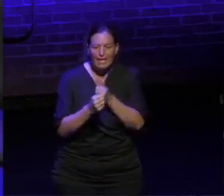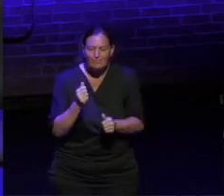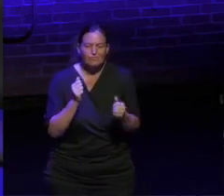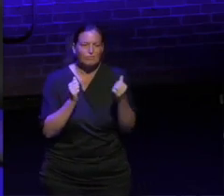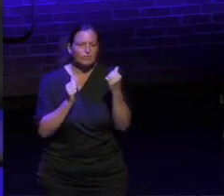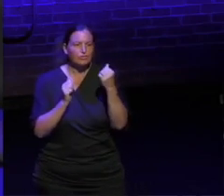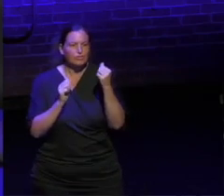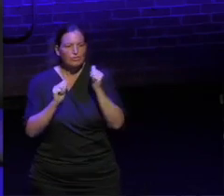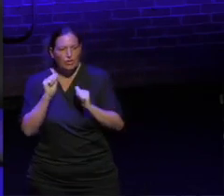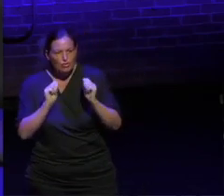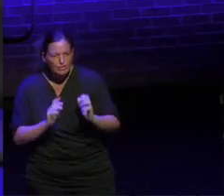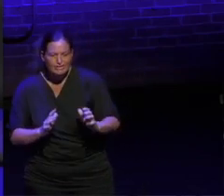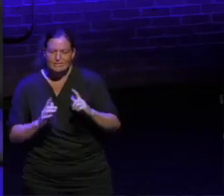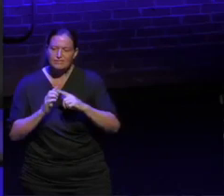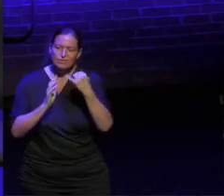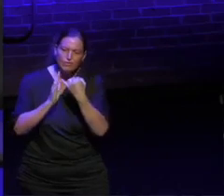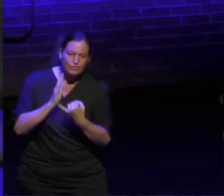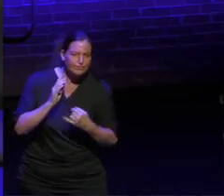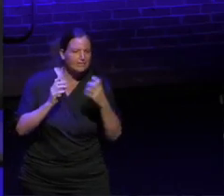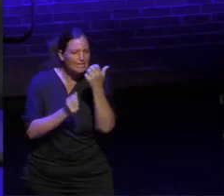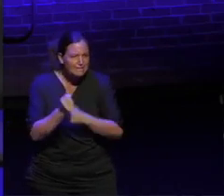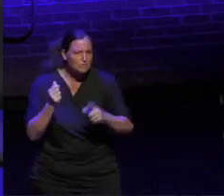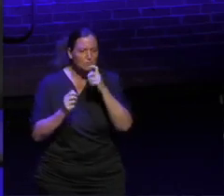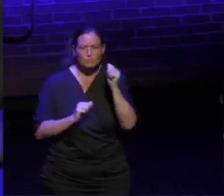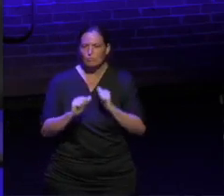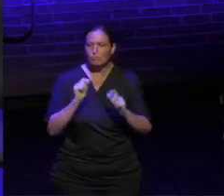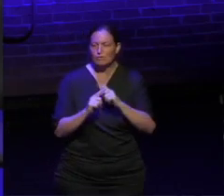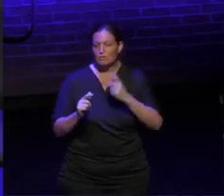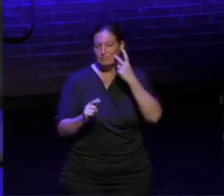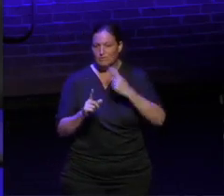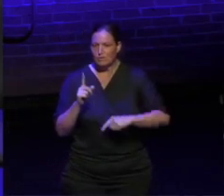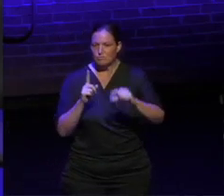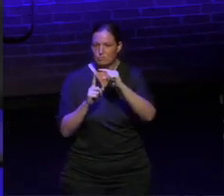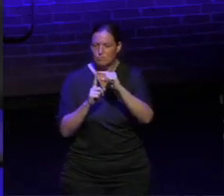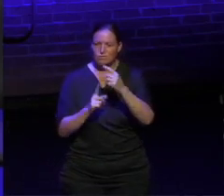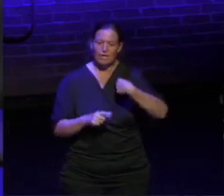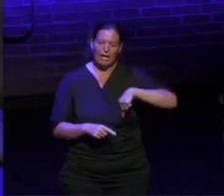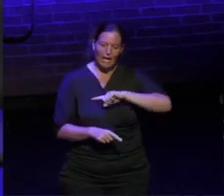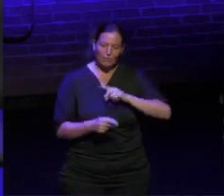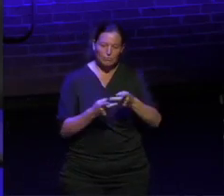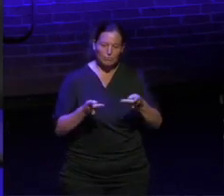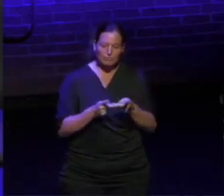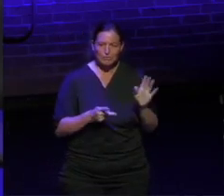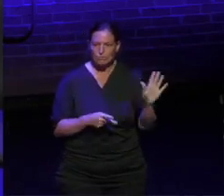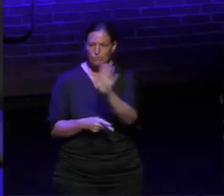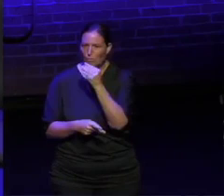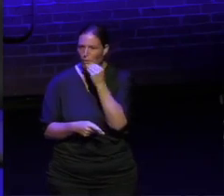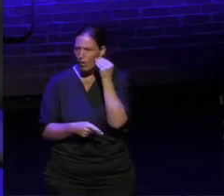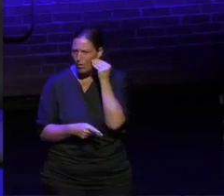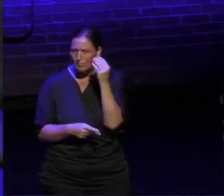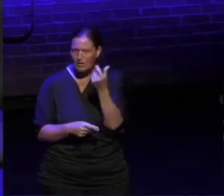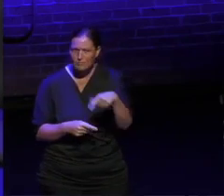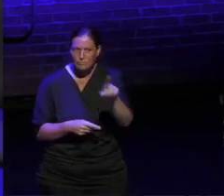region. In fact, if you go to the JMAC website, you'll see the words, "Our space, your home." And if anyone in this room